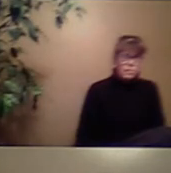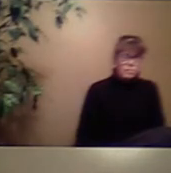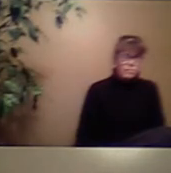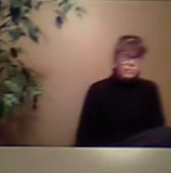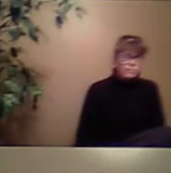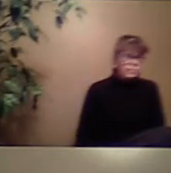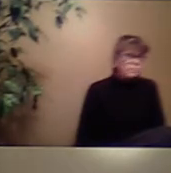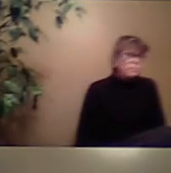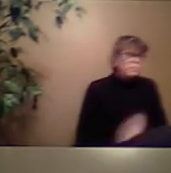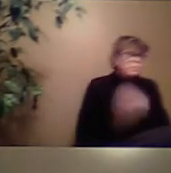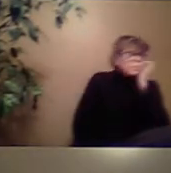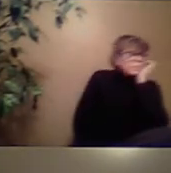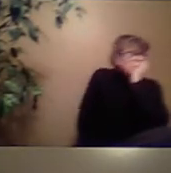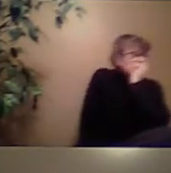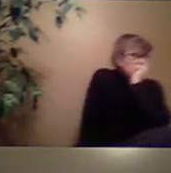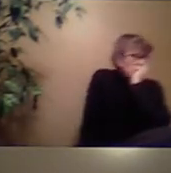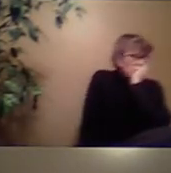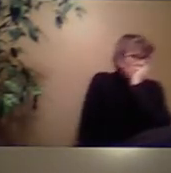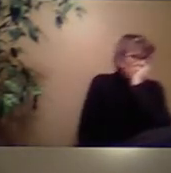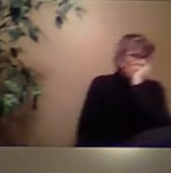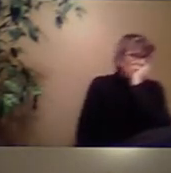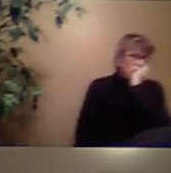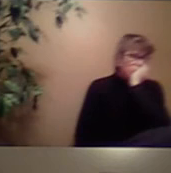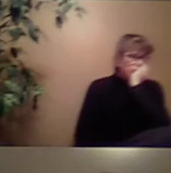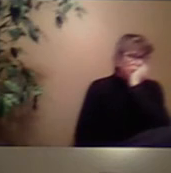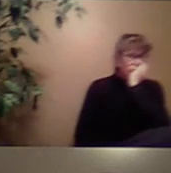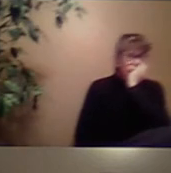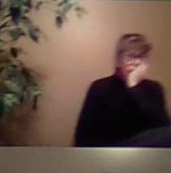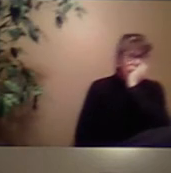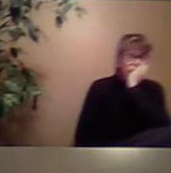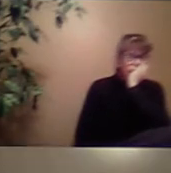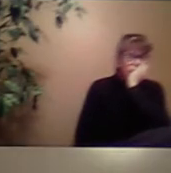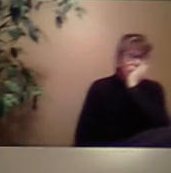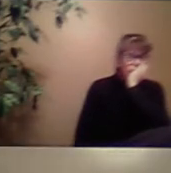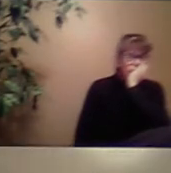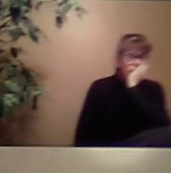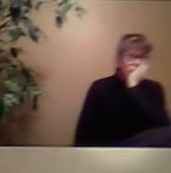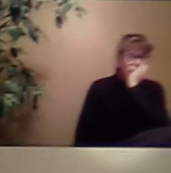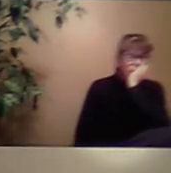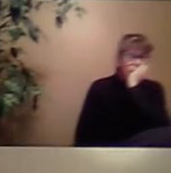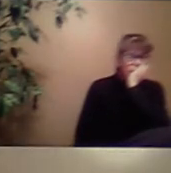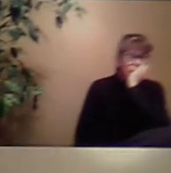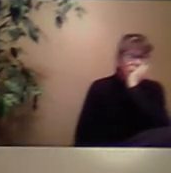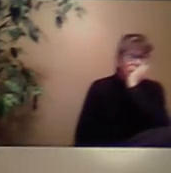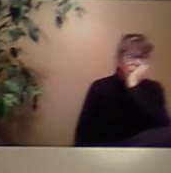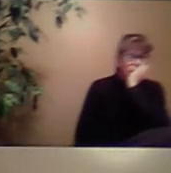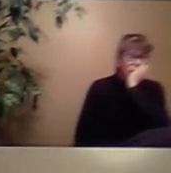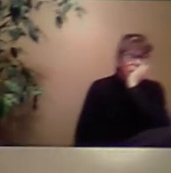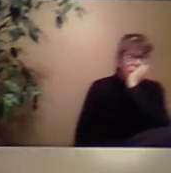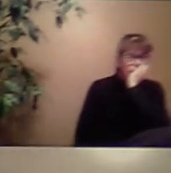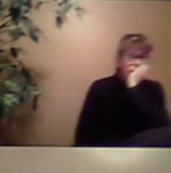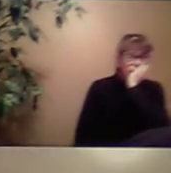So it's across the board then. Right, it's $9.80 per quarter on the, it's basically, it's the